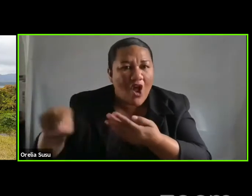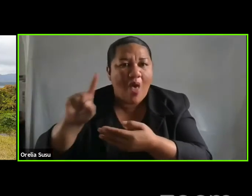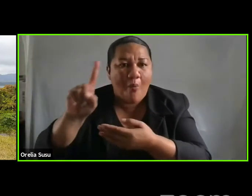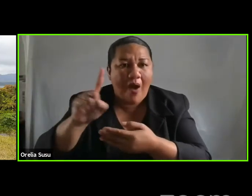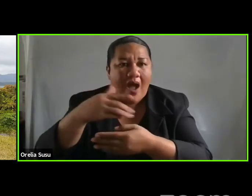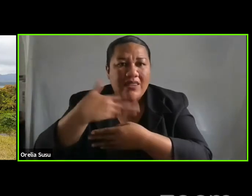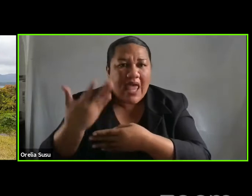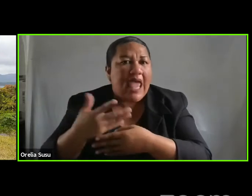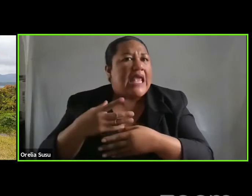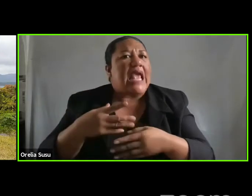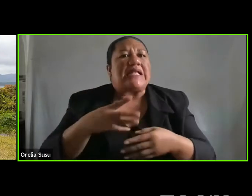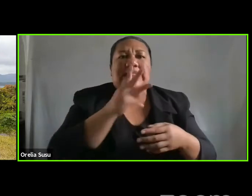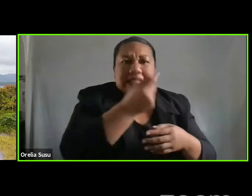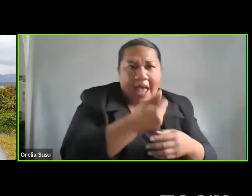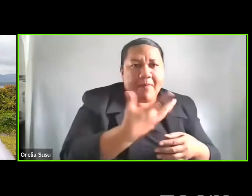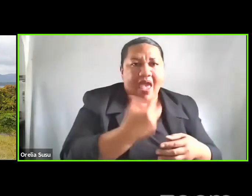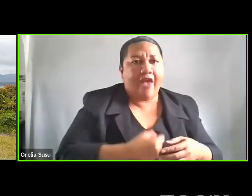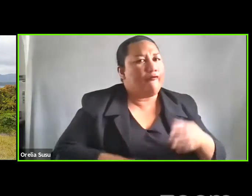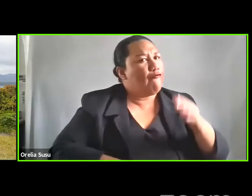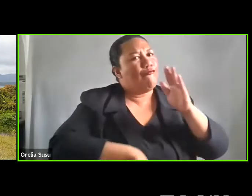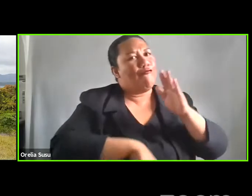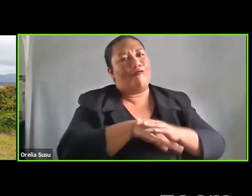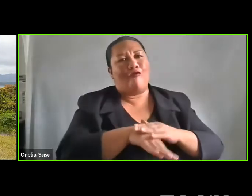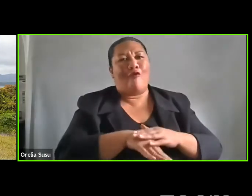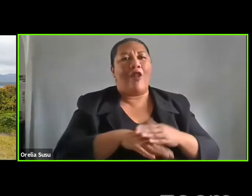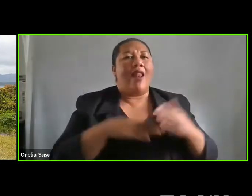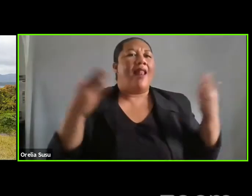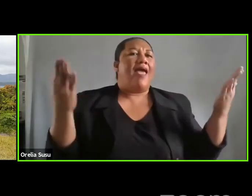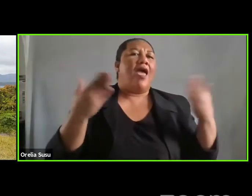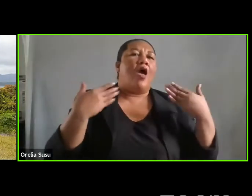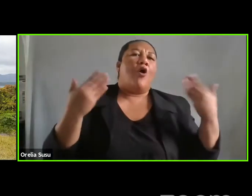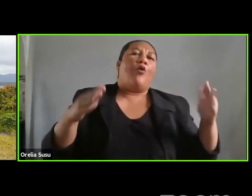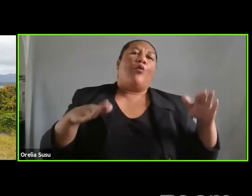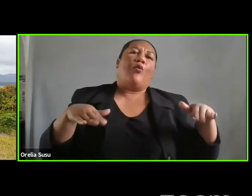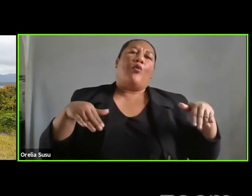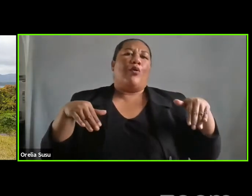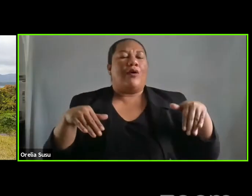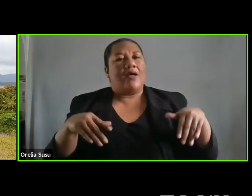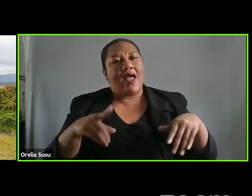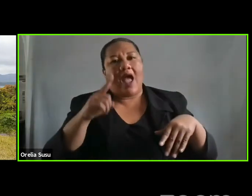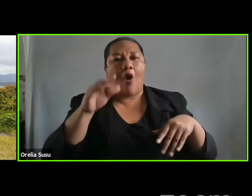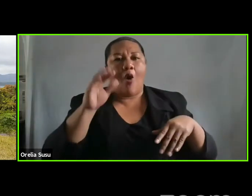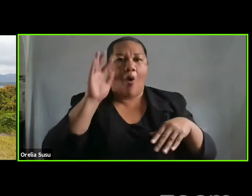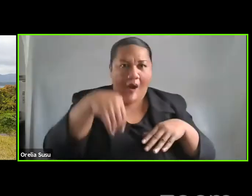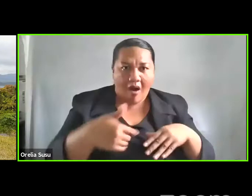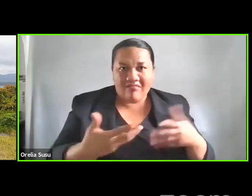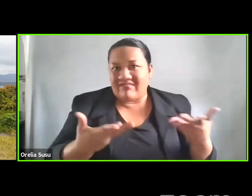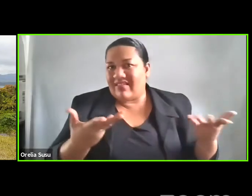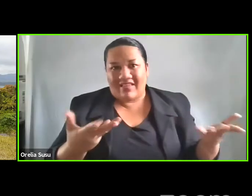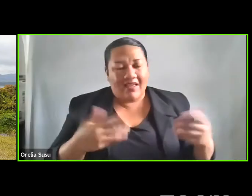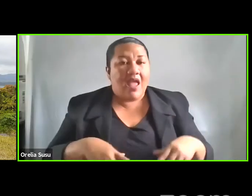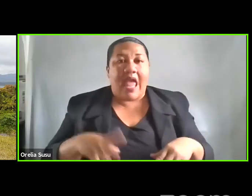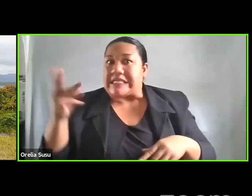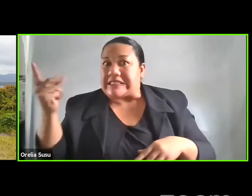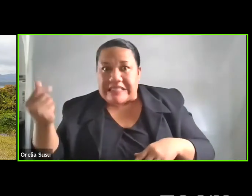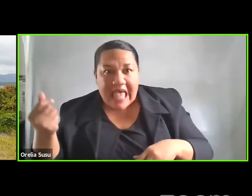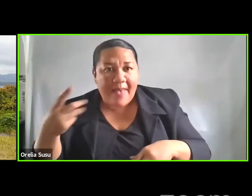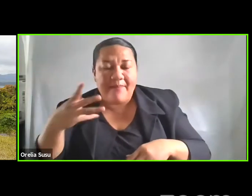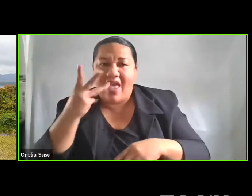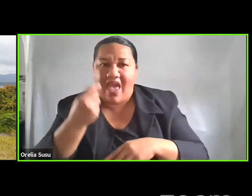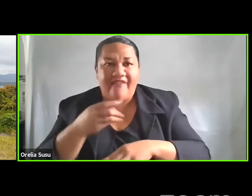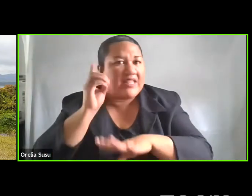air-conditioned homes we can't be talking about inclusiveness when majority of our women living with disabilities could not